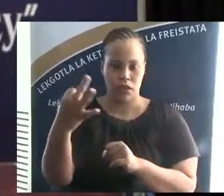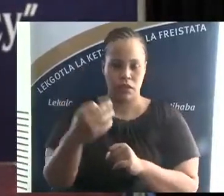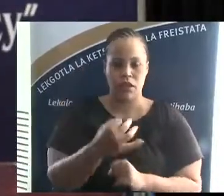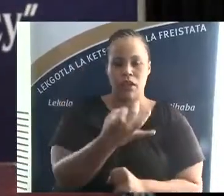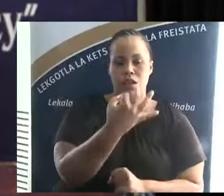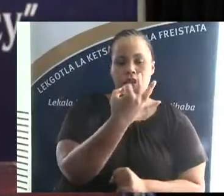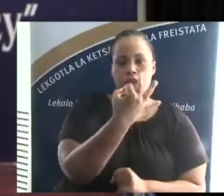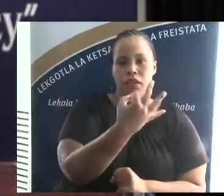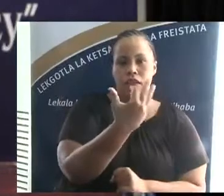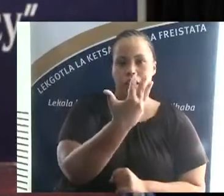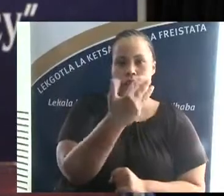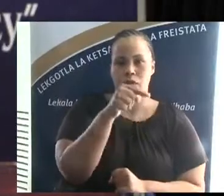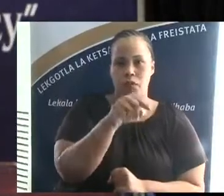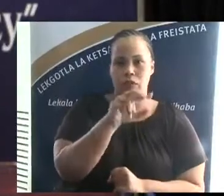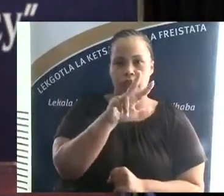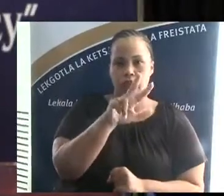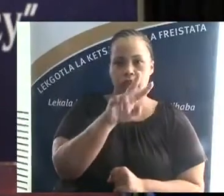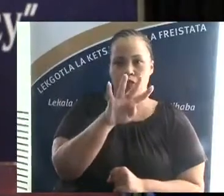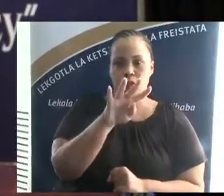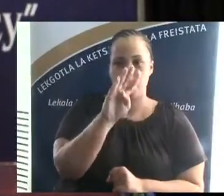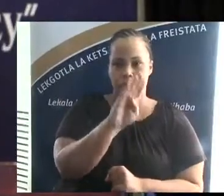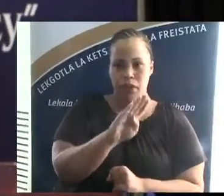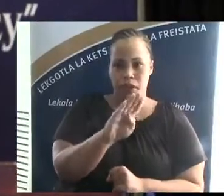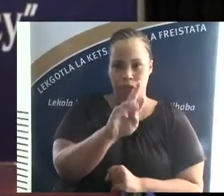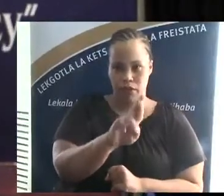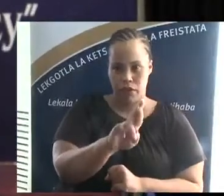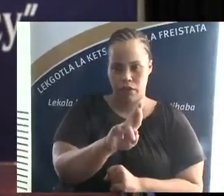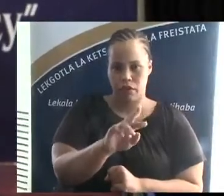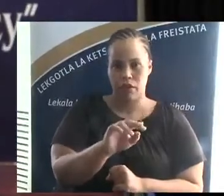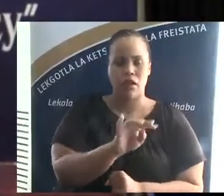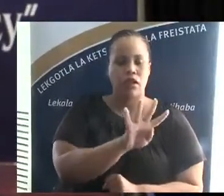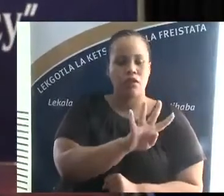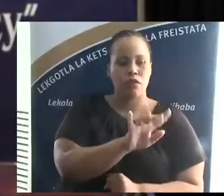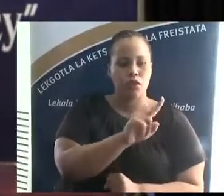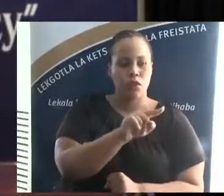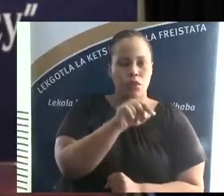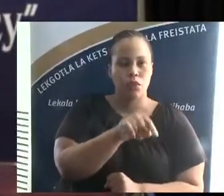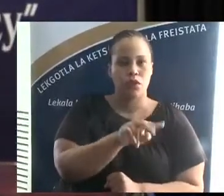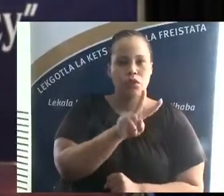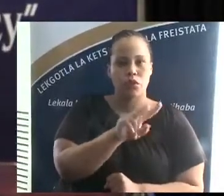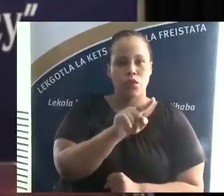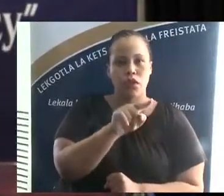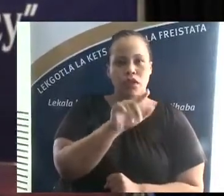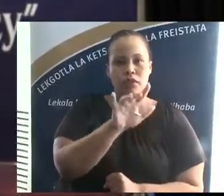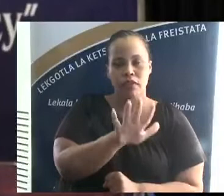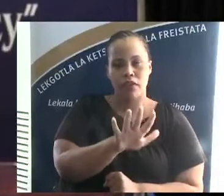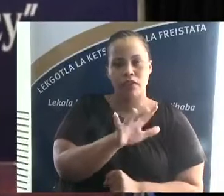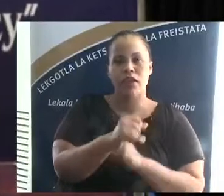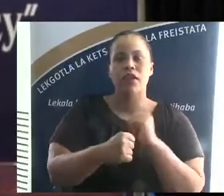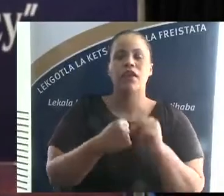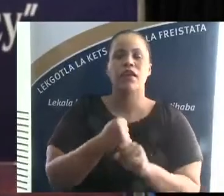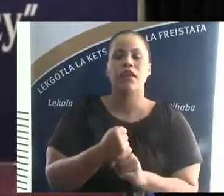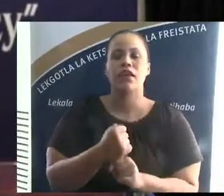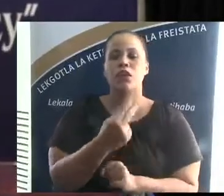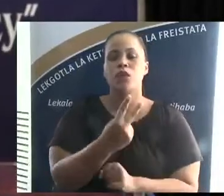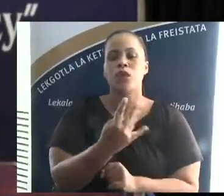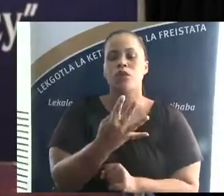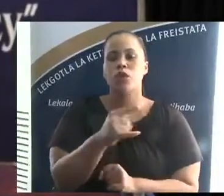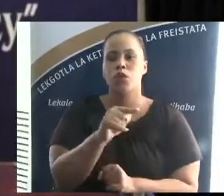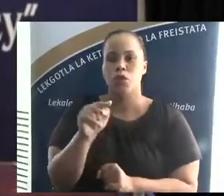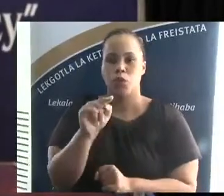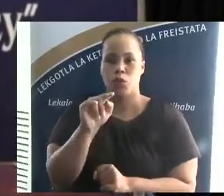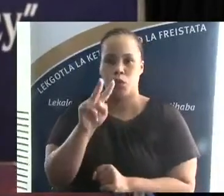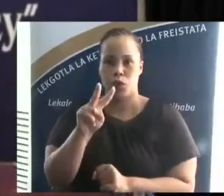39.864 billion in 23-24, and 41.215 billion in 24-25.